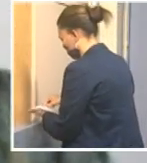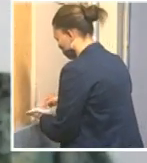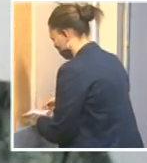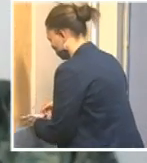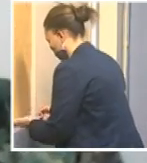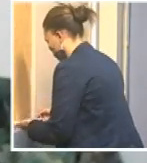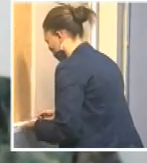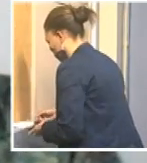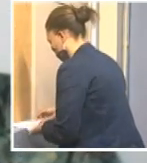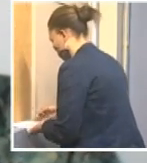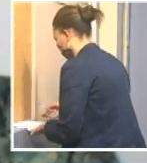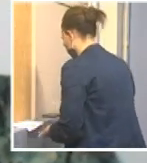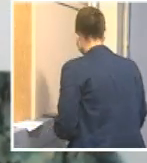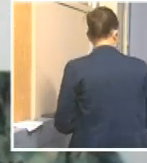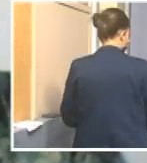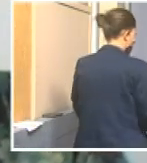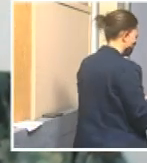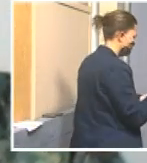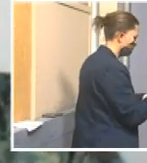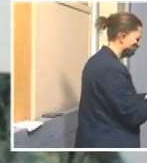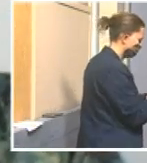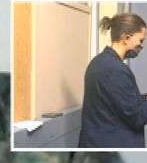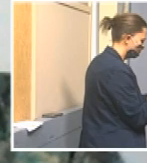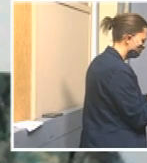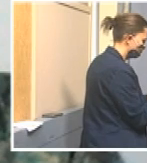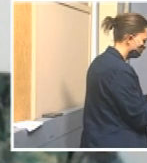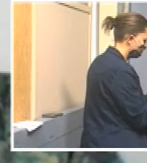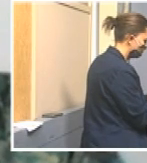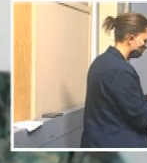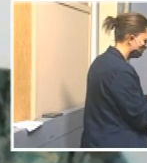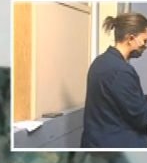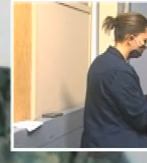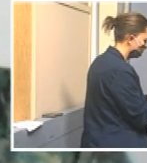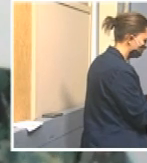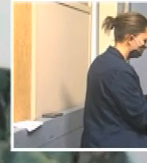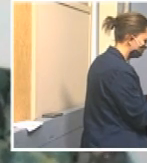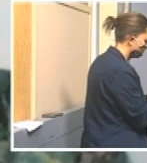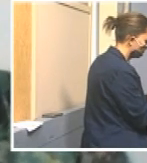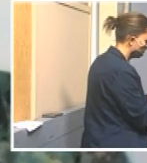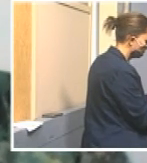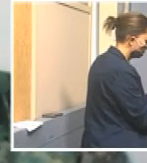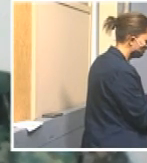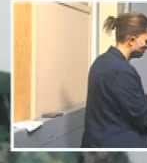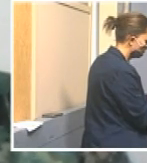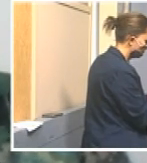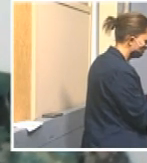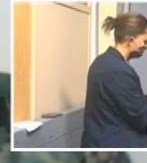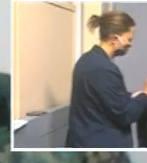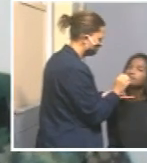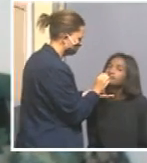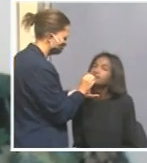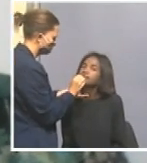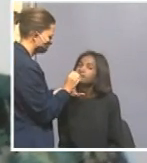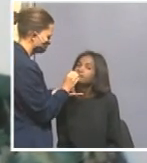There we go. That is fine? That is perfect. Is where you're speaking and to? And the voice? Sorry? And the voice is